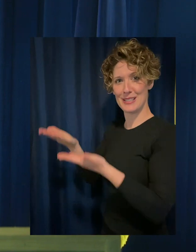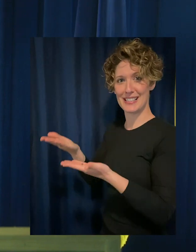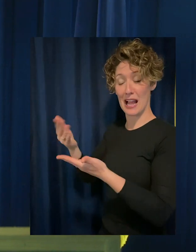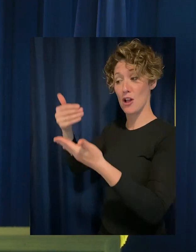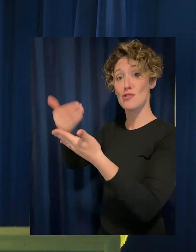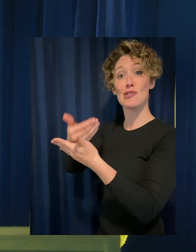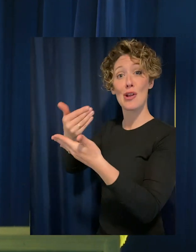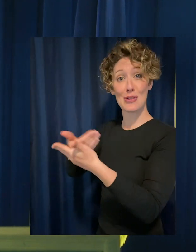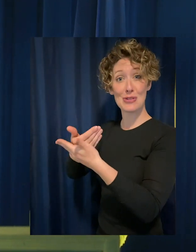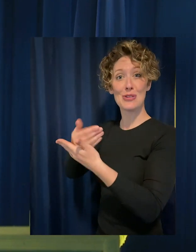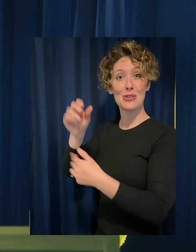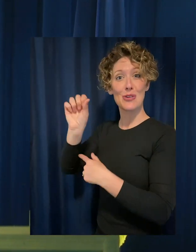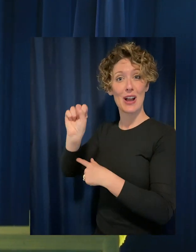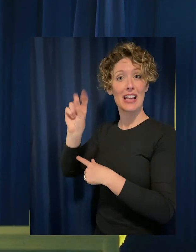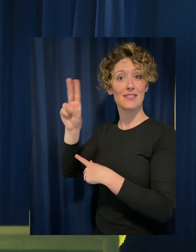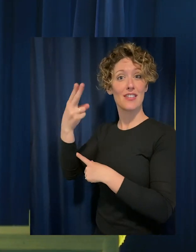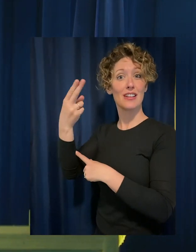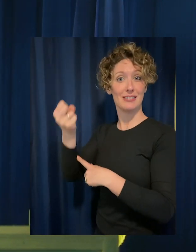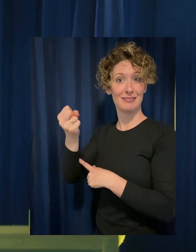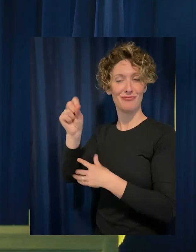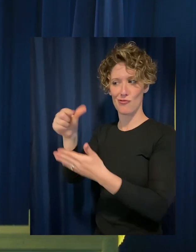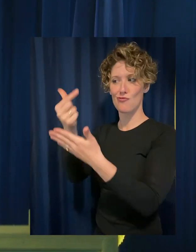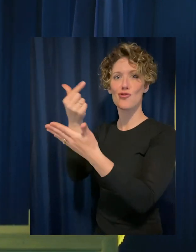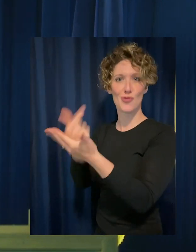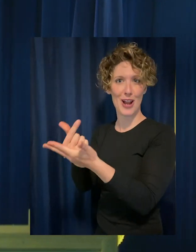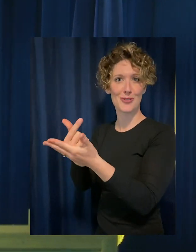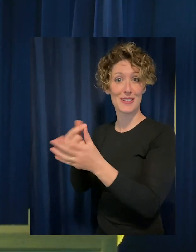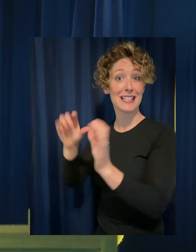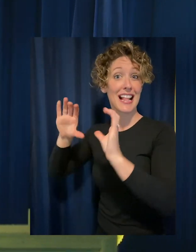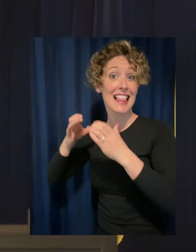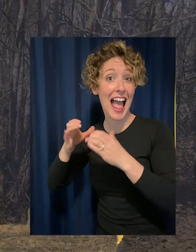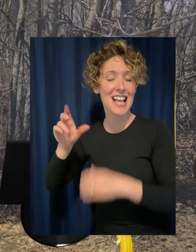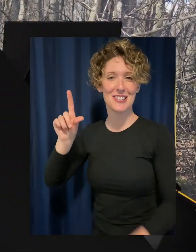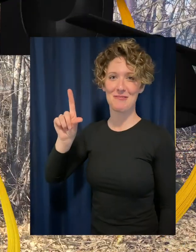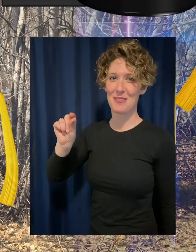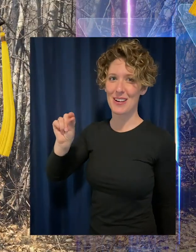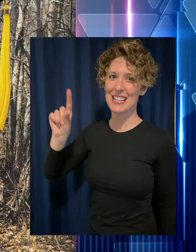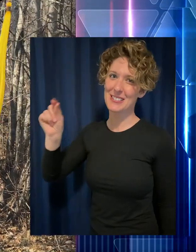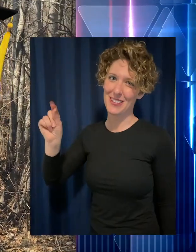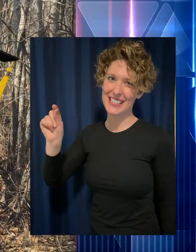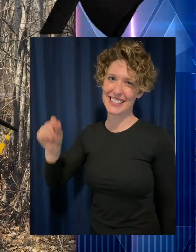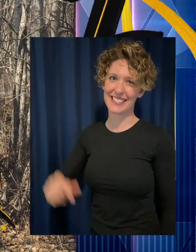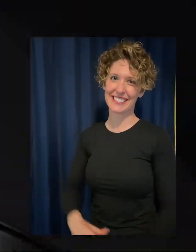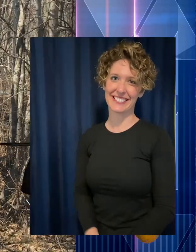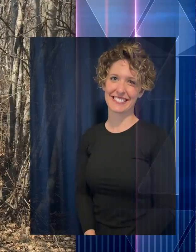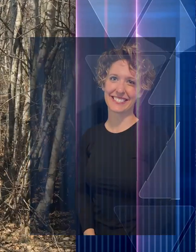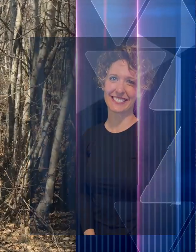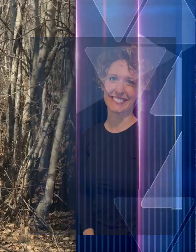newest Susitna Valley High School alumni, the class of 2020